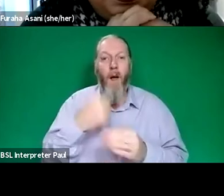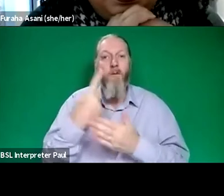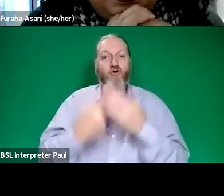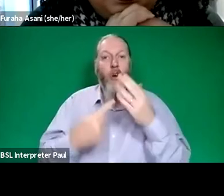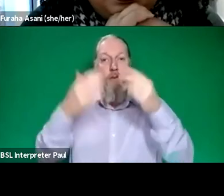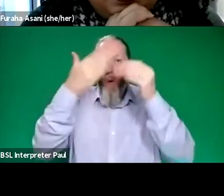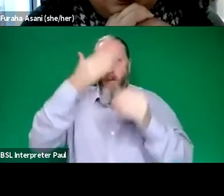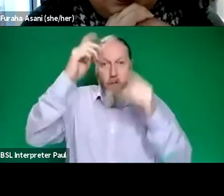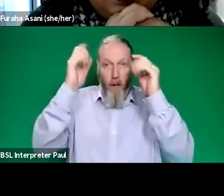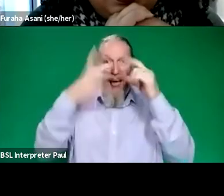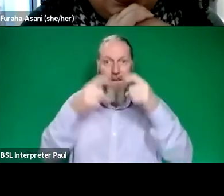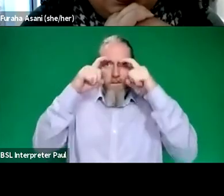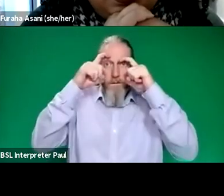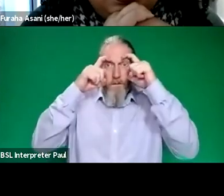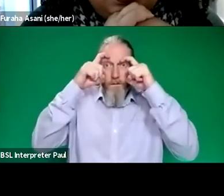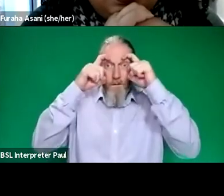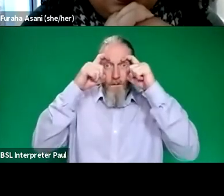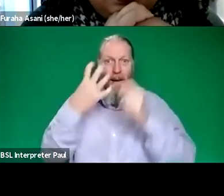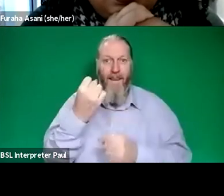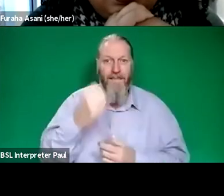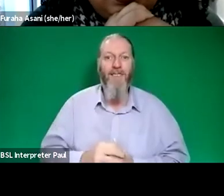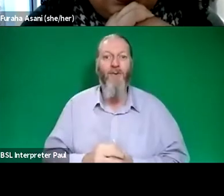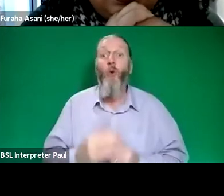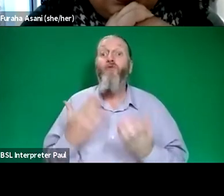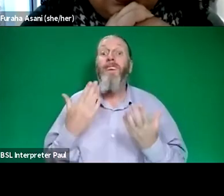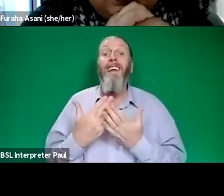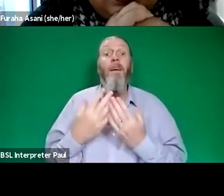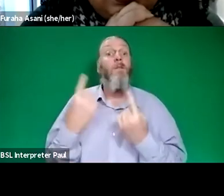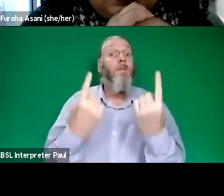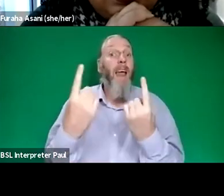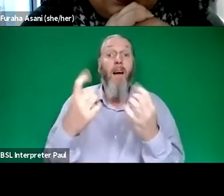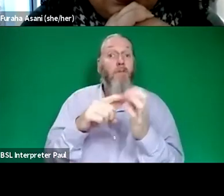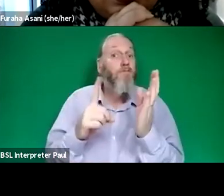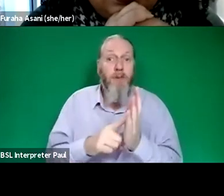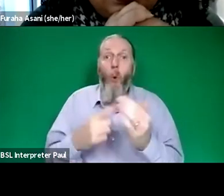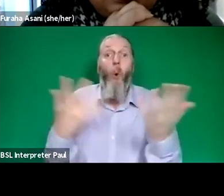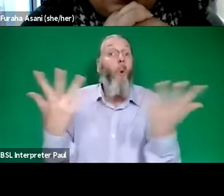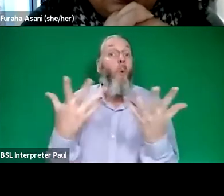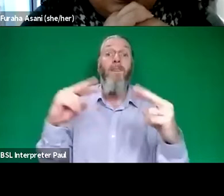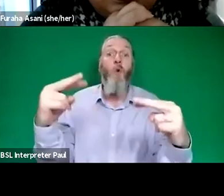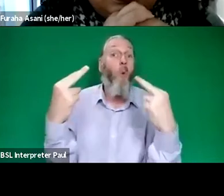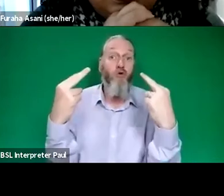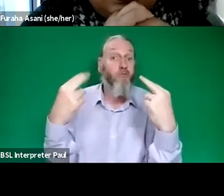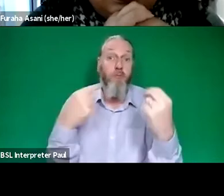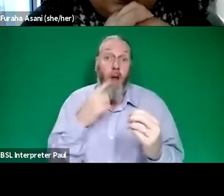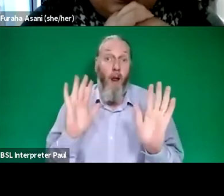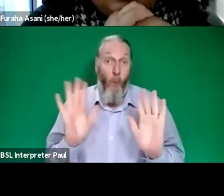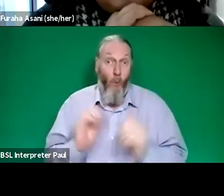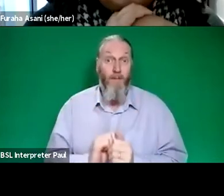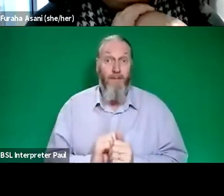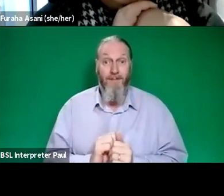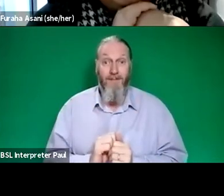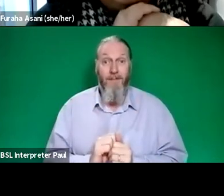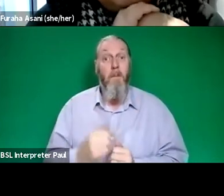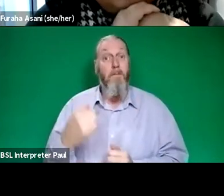Great to be with you from here at home to wherever you are, Bristol or elsewhere, or watching this on YouTube afterwards. I come to this from a